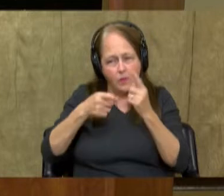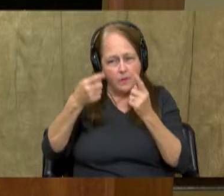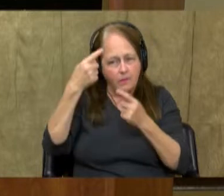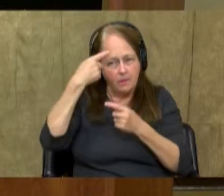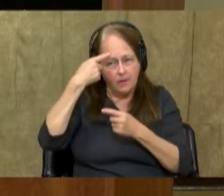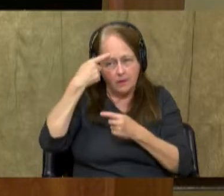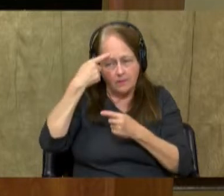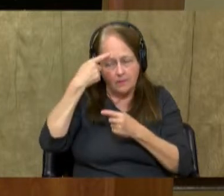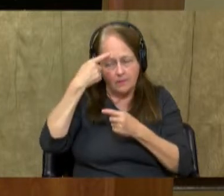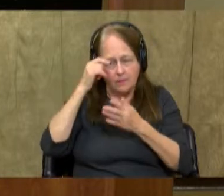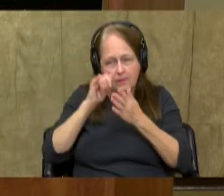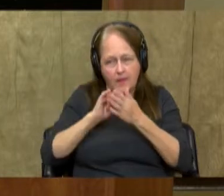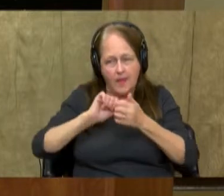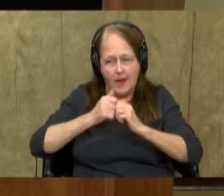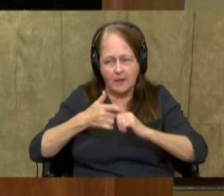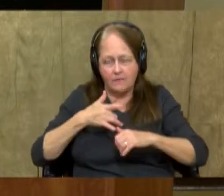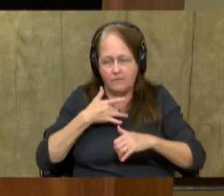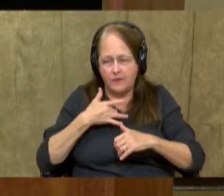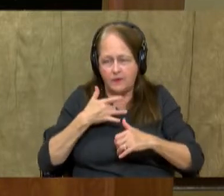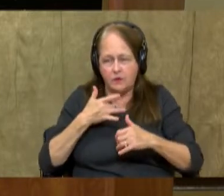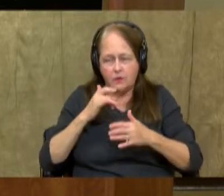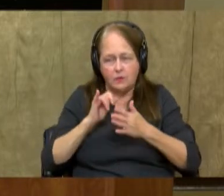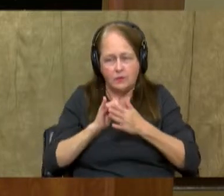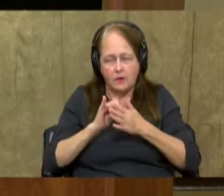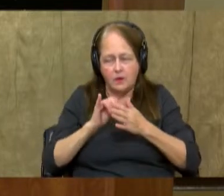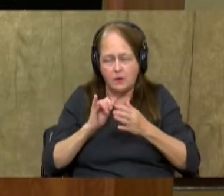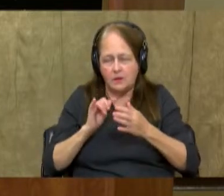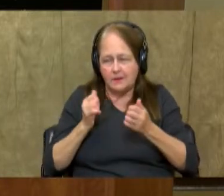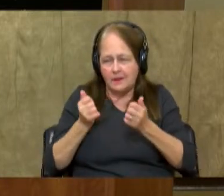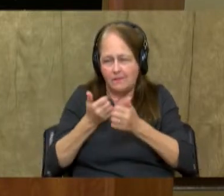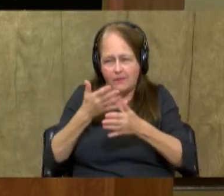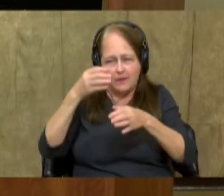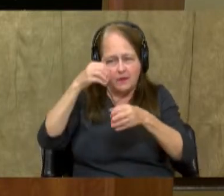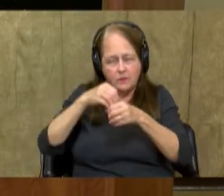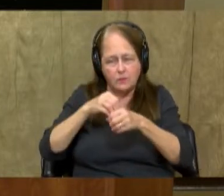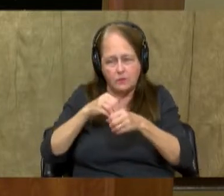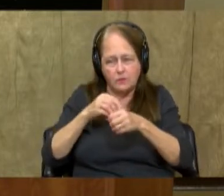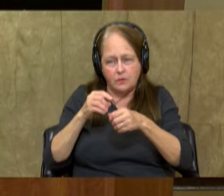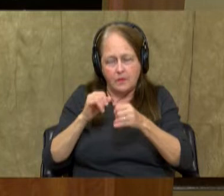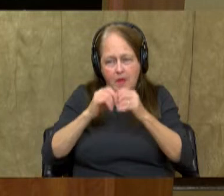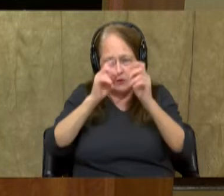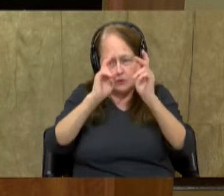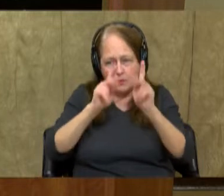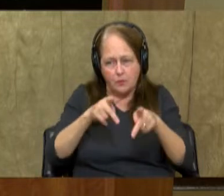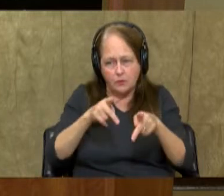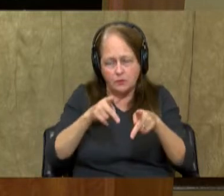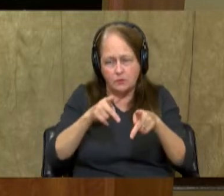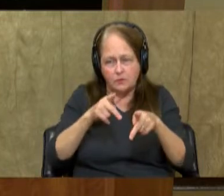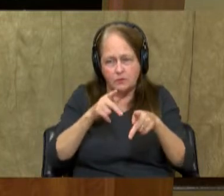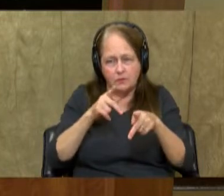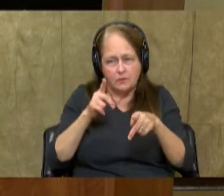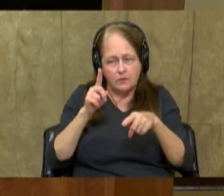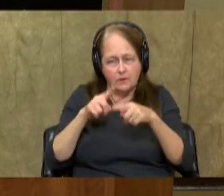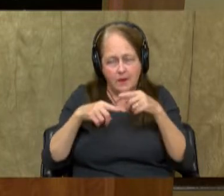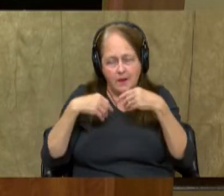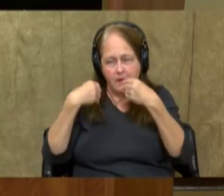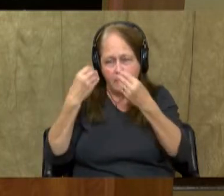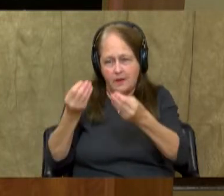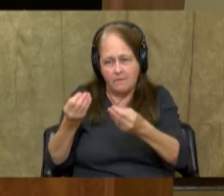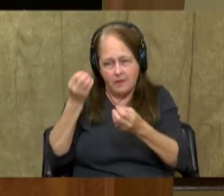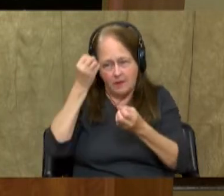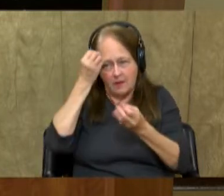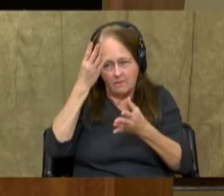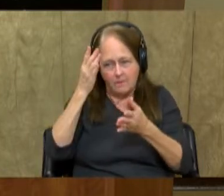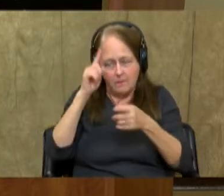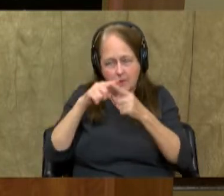moment. That's how they feel. It's their feelings. They're putting everything into it because they are the person, and no one can really give us that